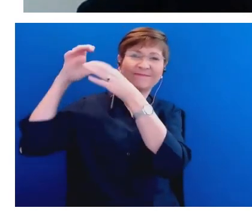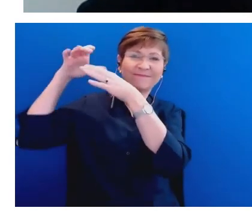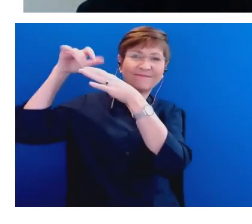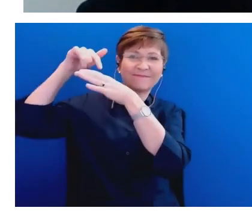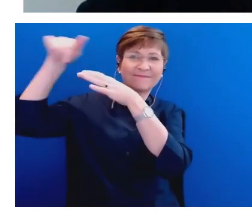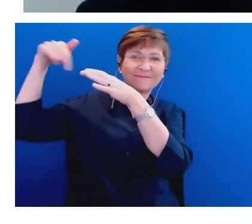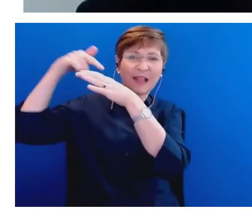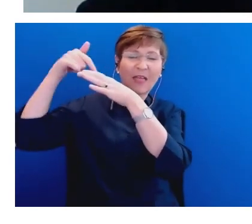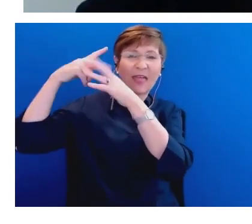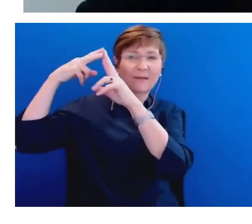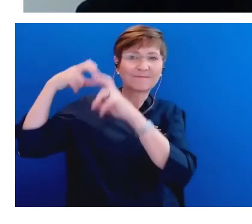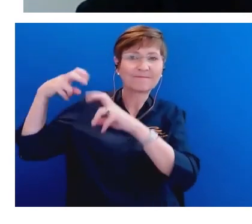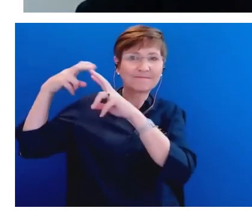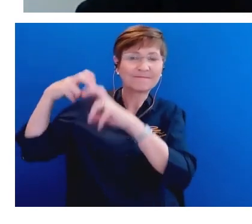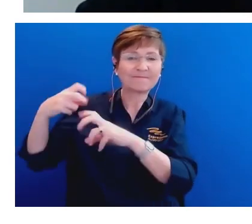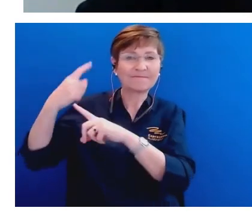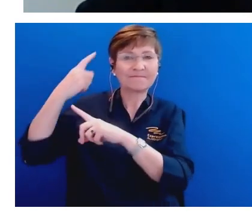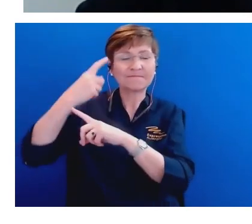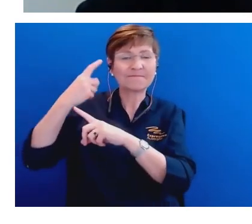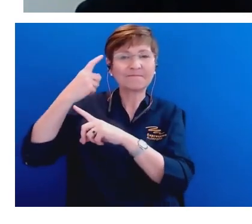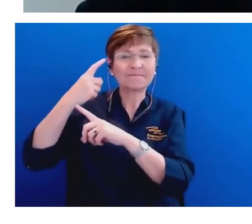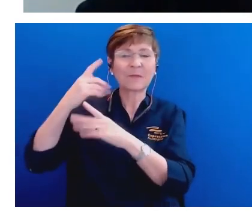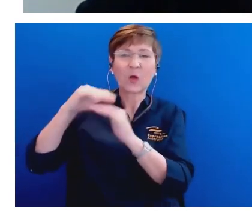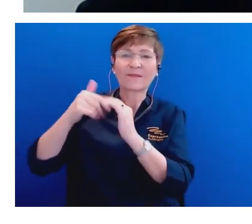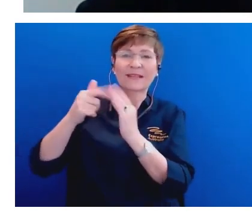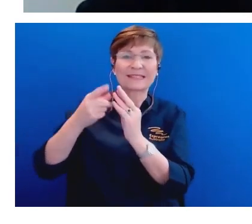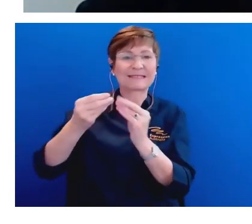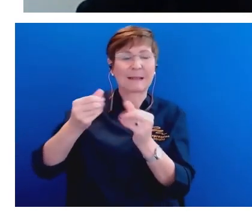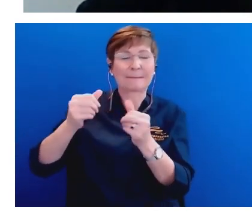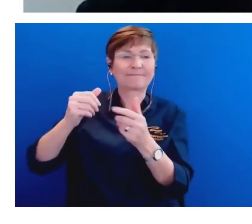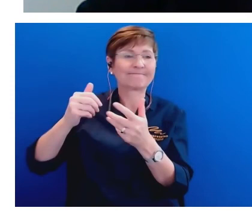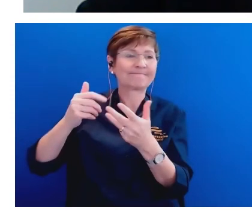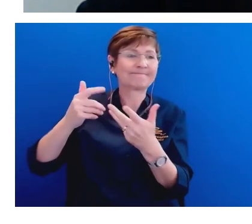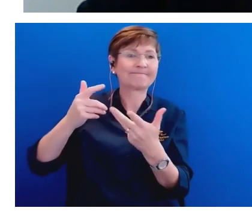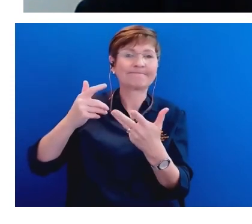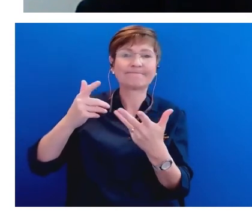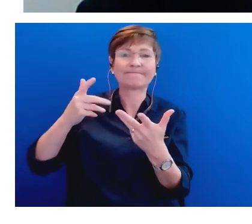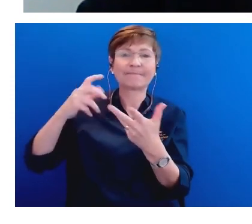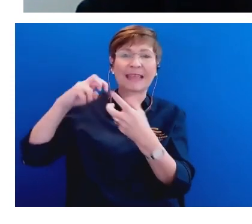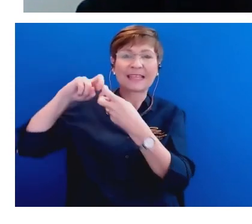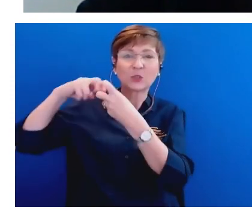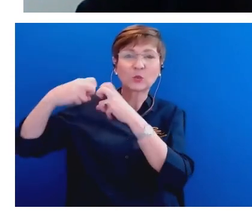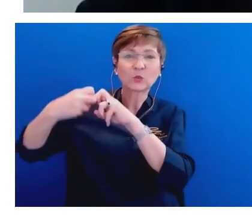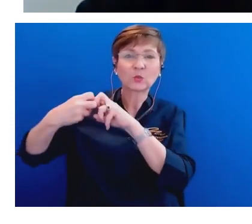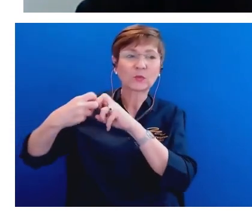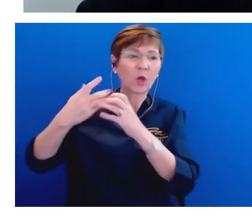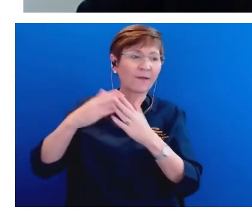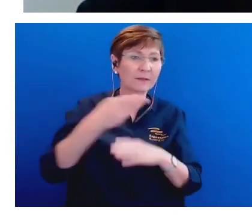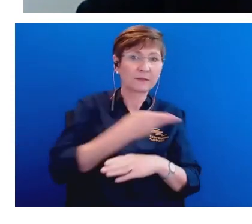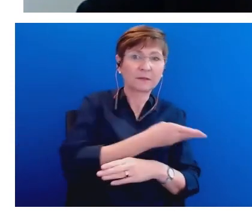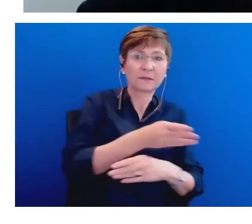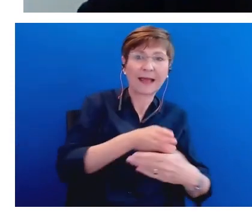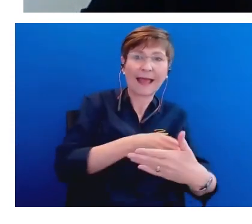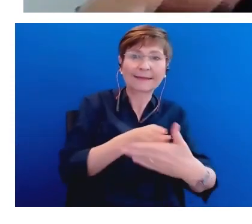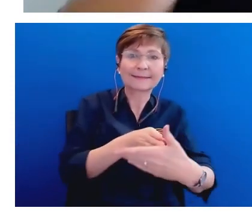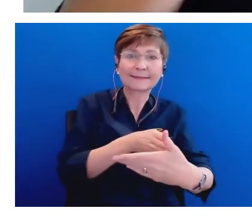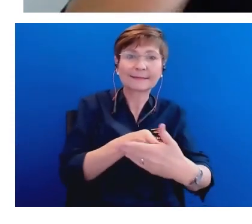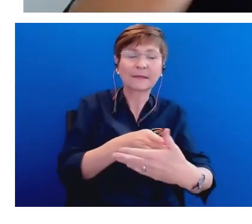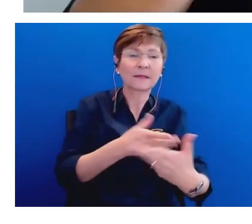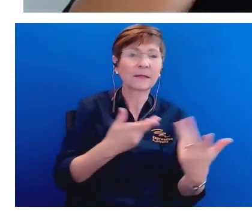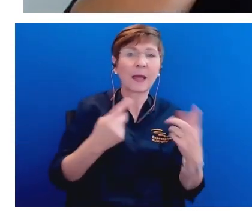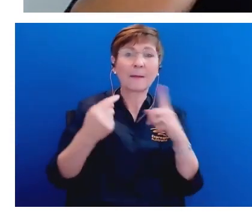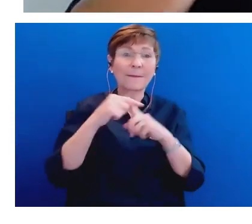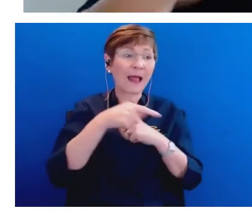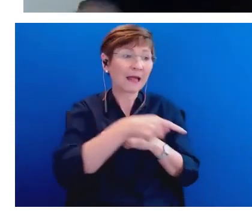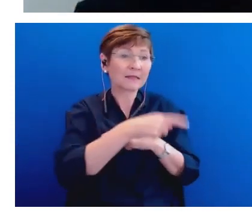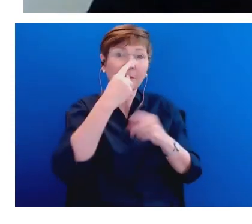think through some of those issues with not only access but also, hardship and people suddenly finding themselves not able